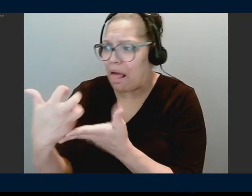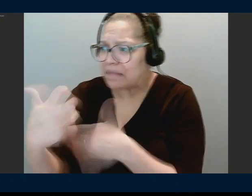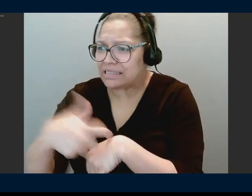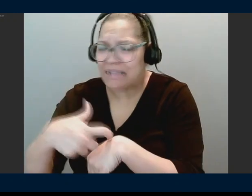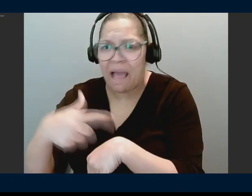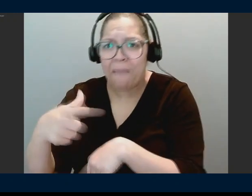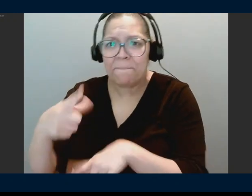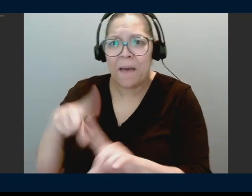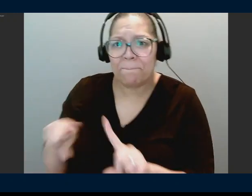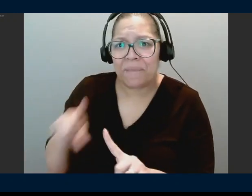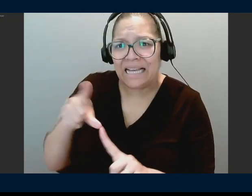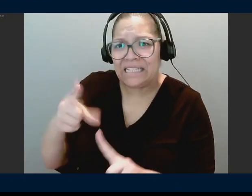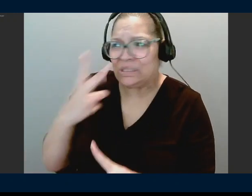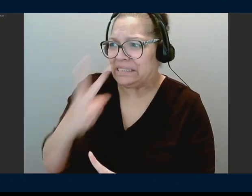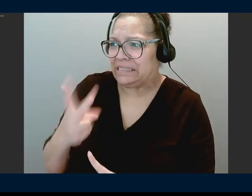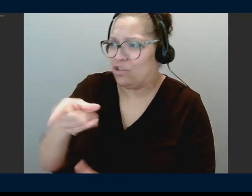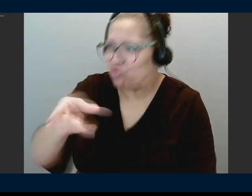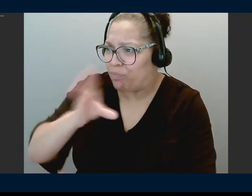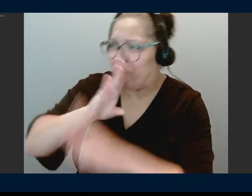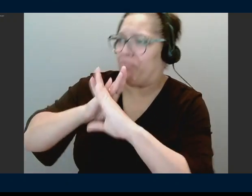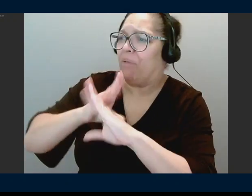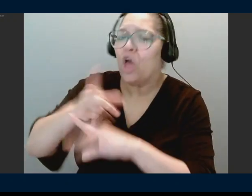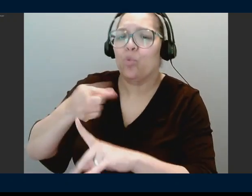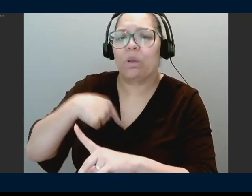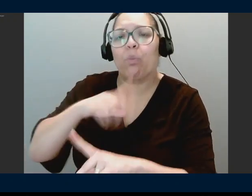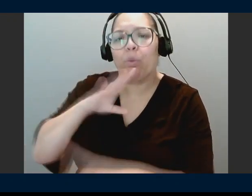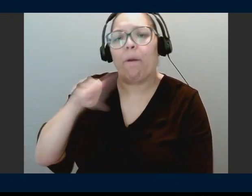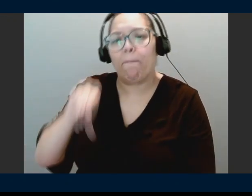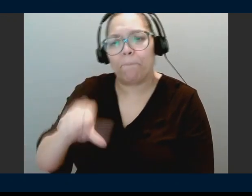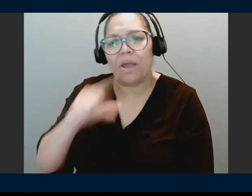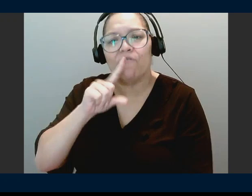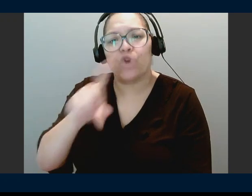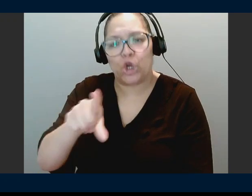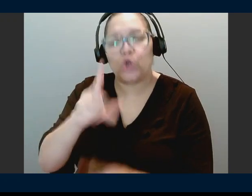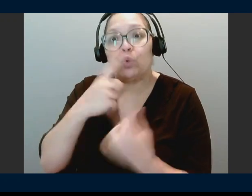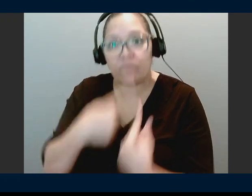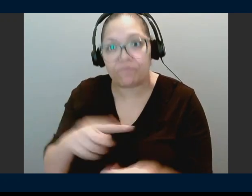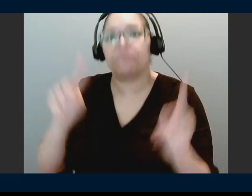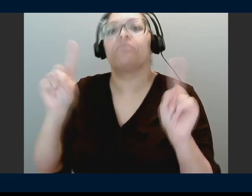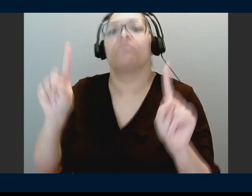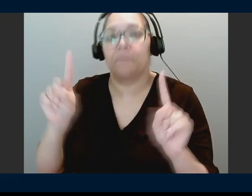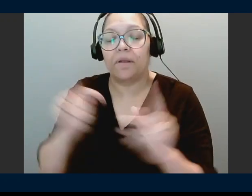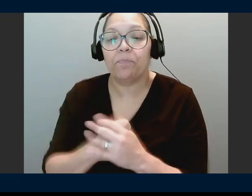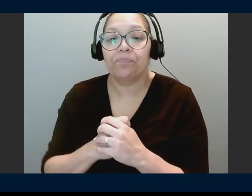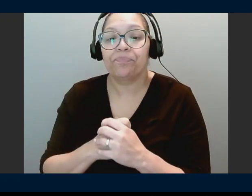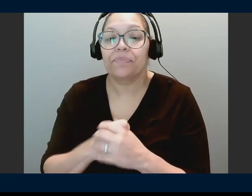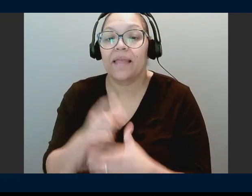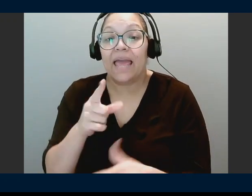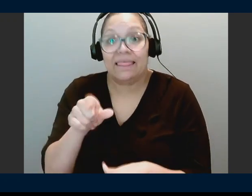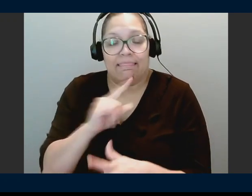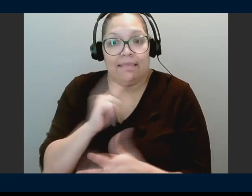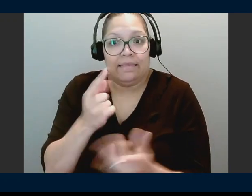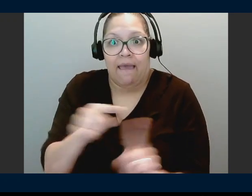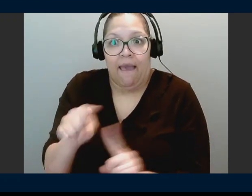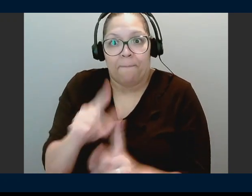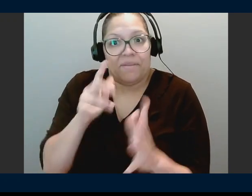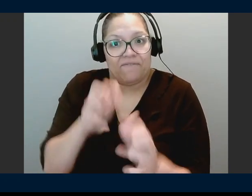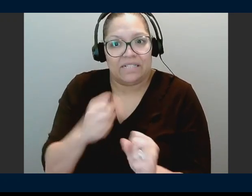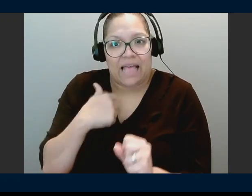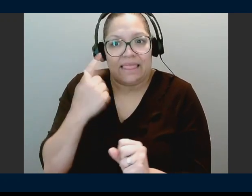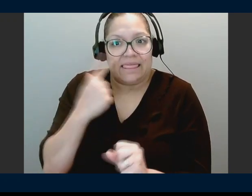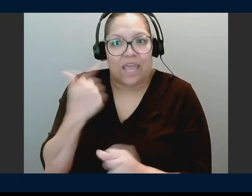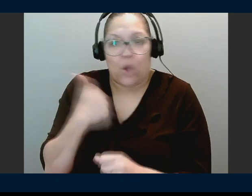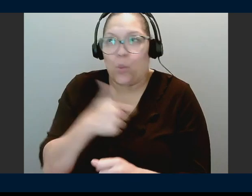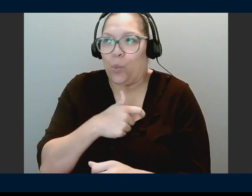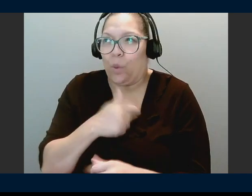give you that money to get you over the finish line. And this happens pretty fast. I think we can turn it around